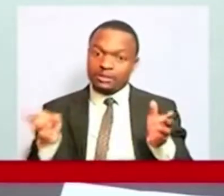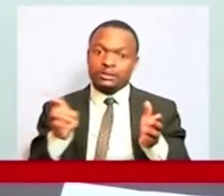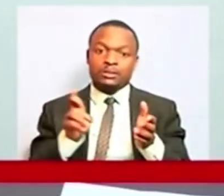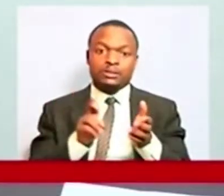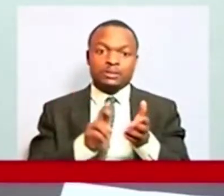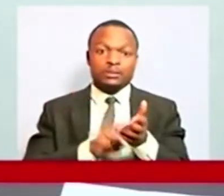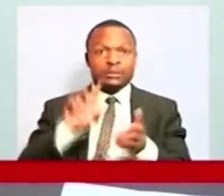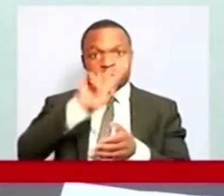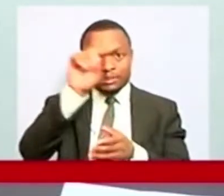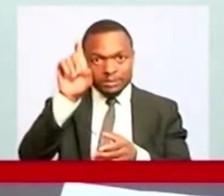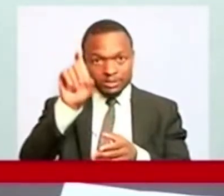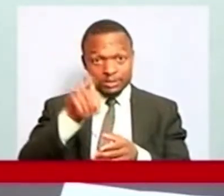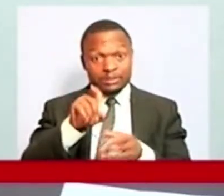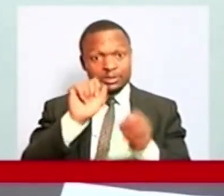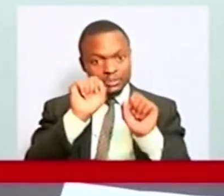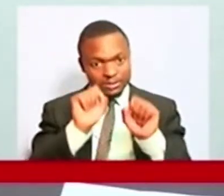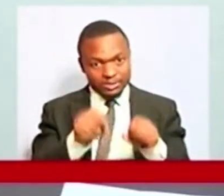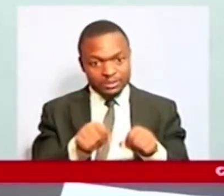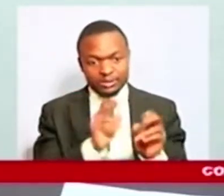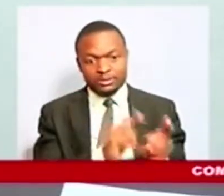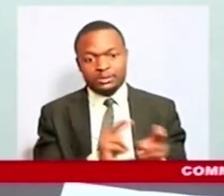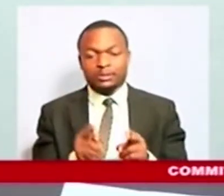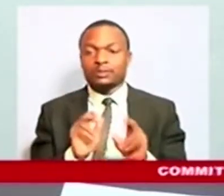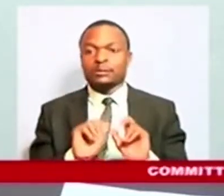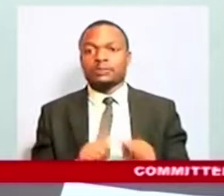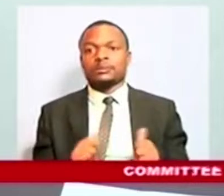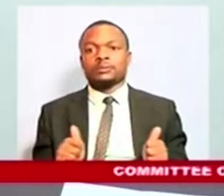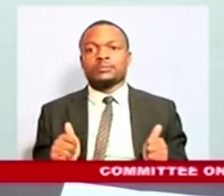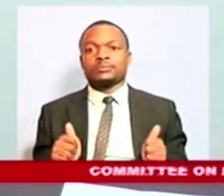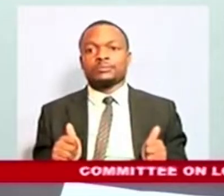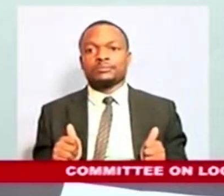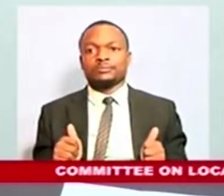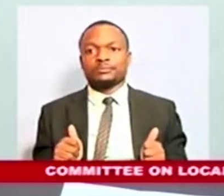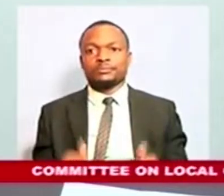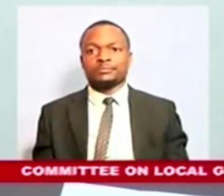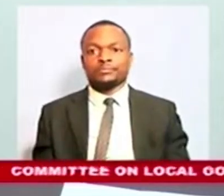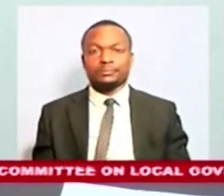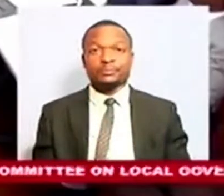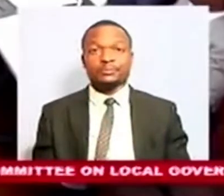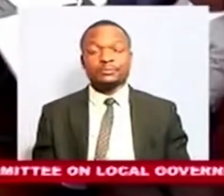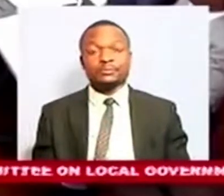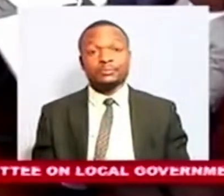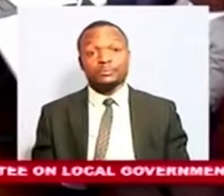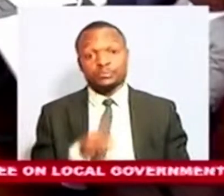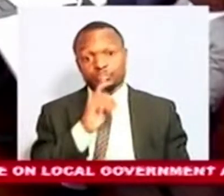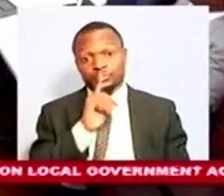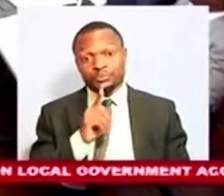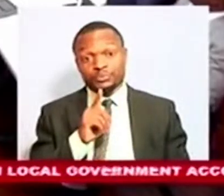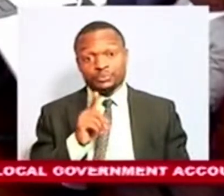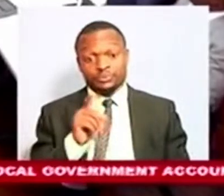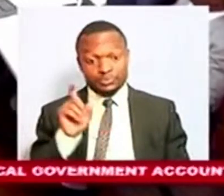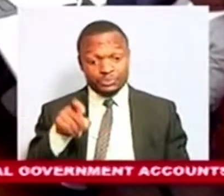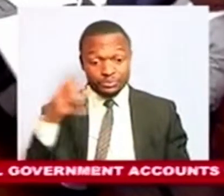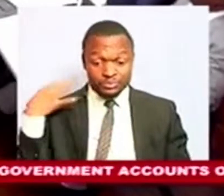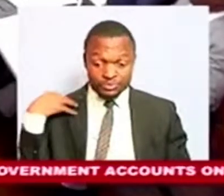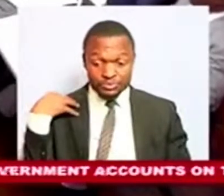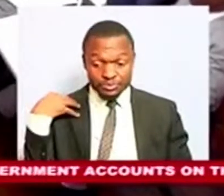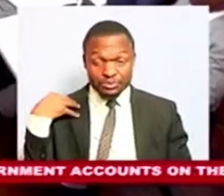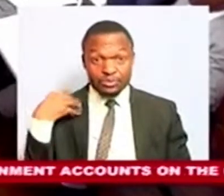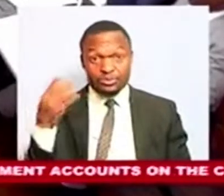that they can answer appropriately. Yes, do you need a reminder, or you still know